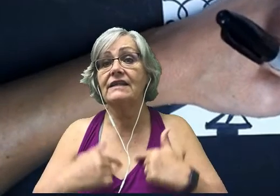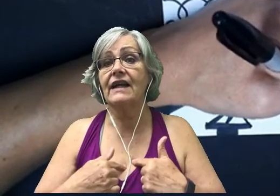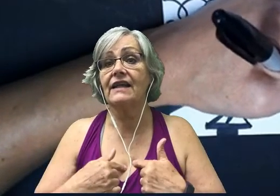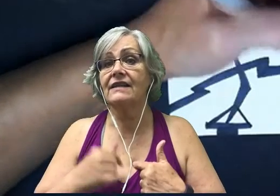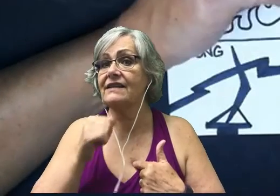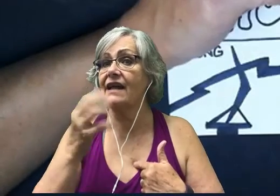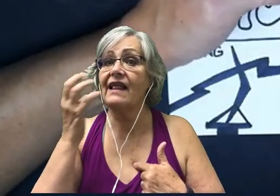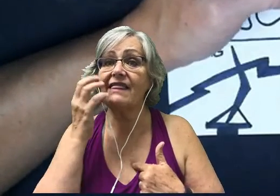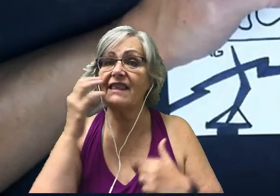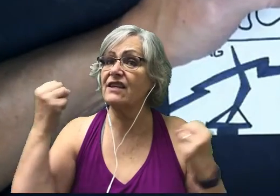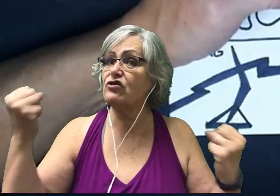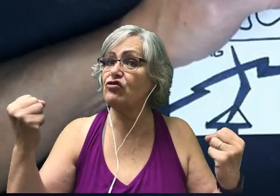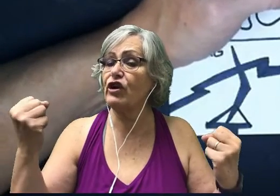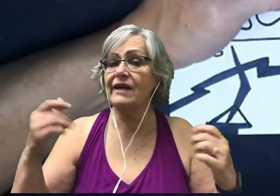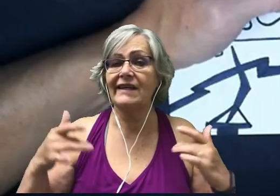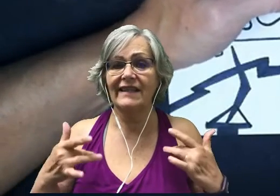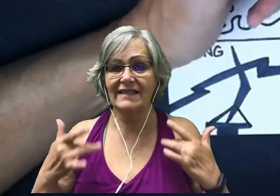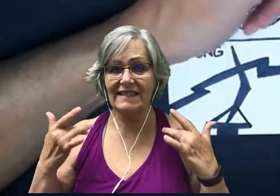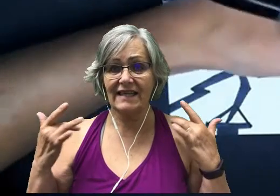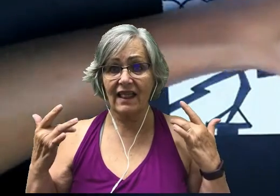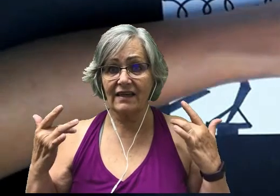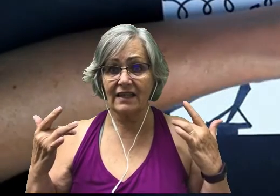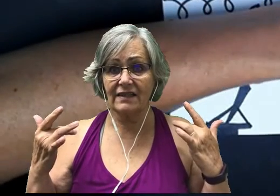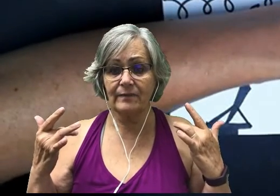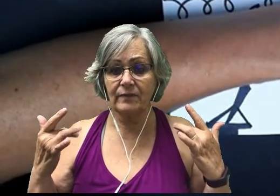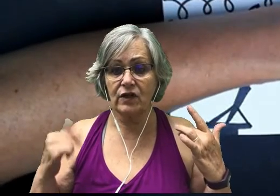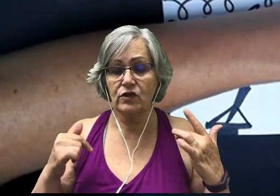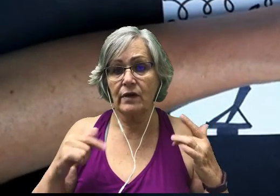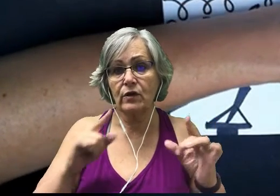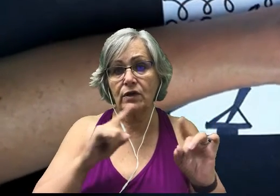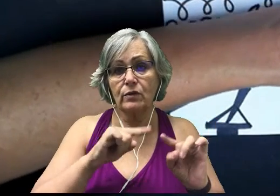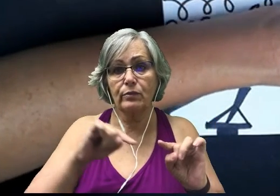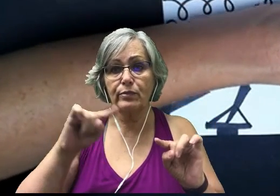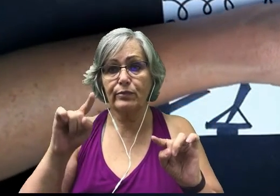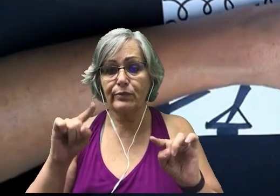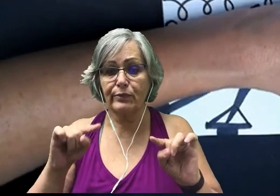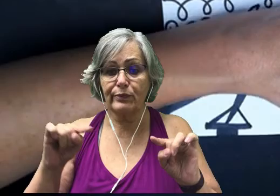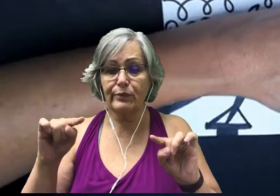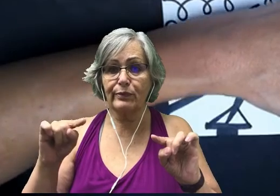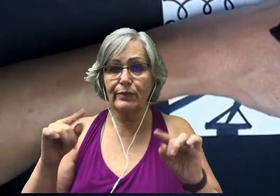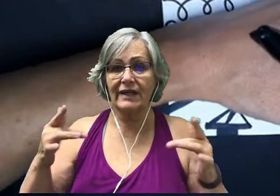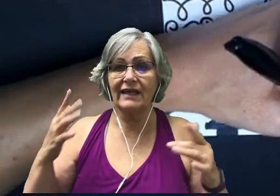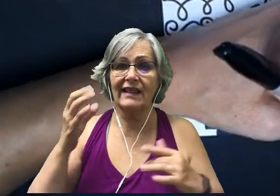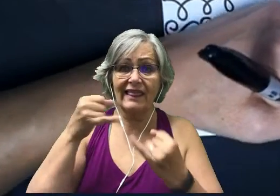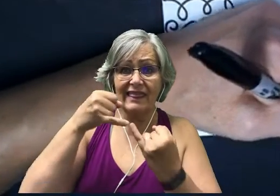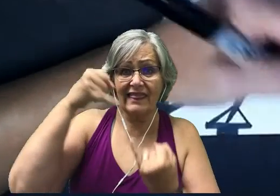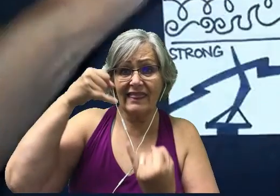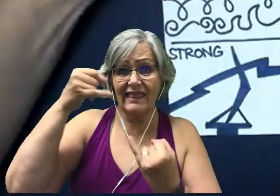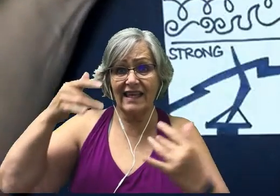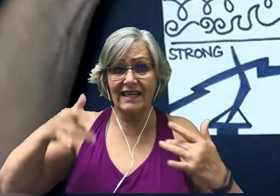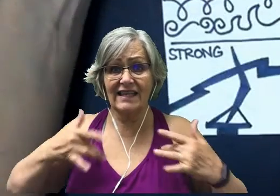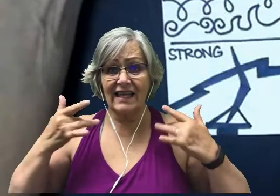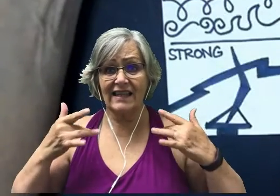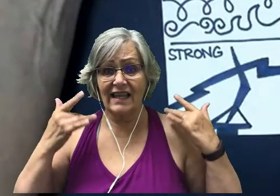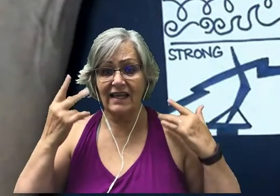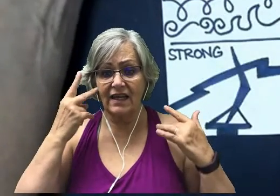on a necklace that isn't really thick and strong. It's more delicate. So again, I'm just going to kind of keep that line